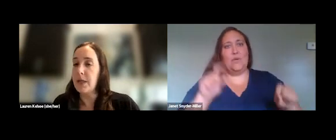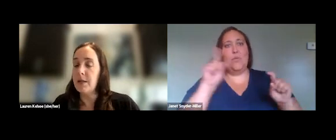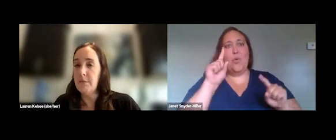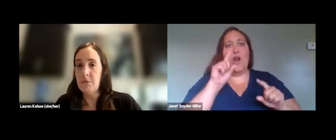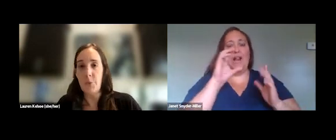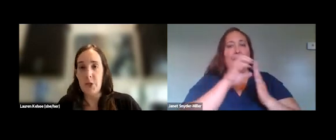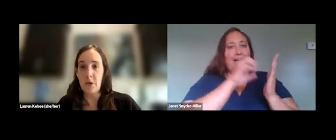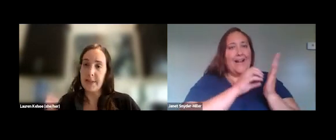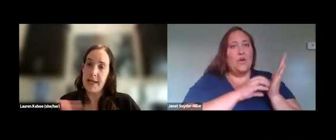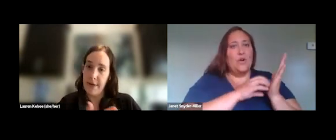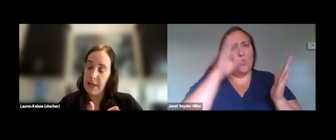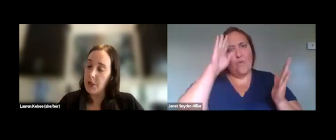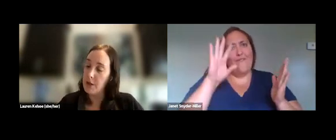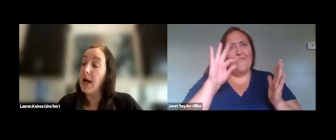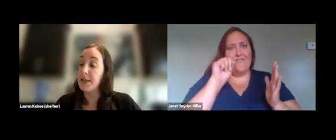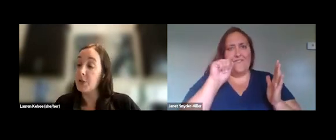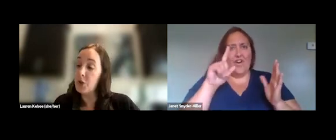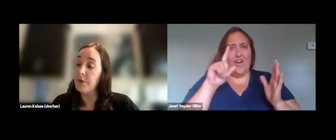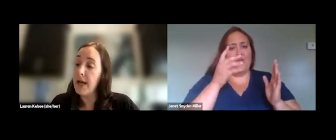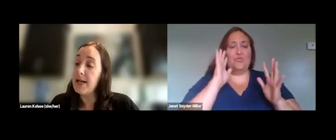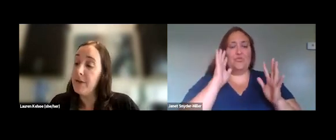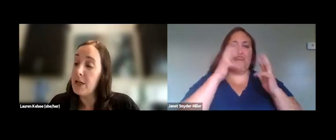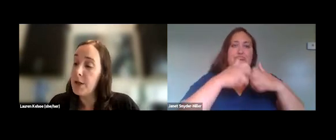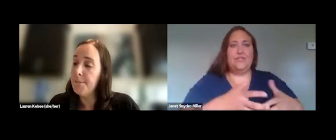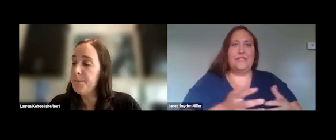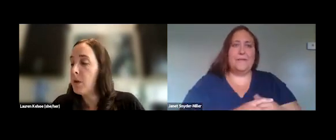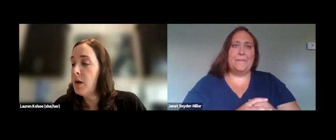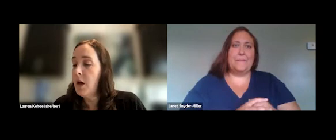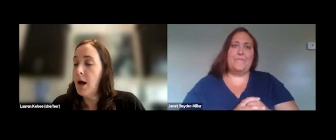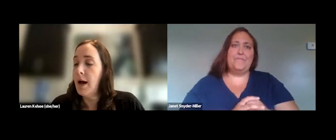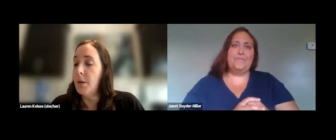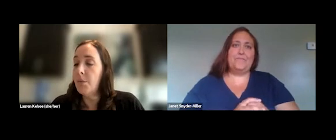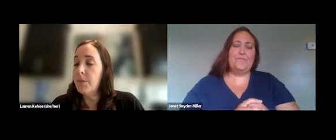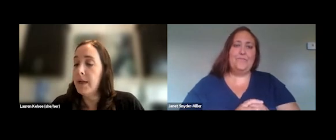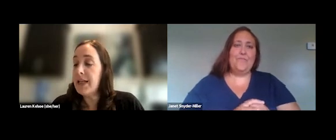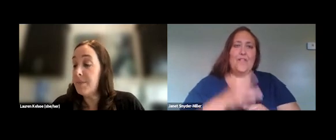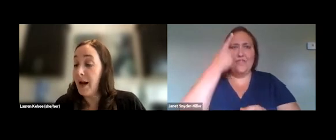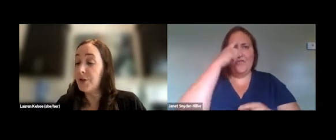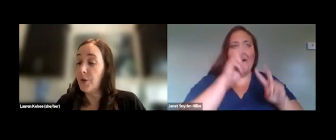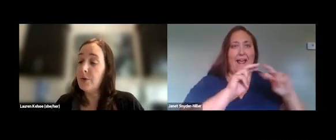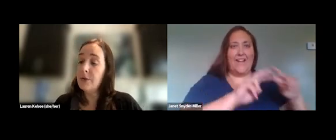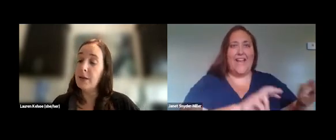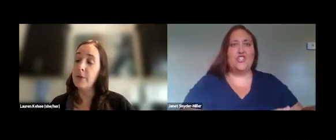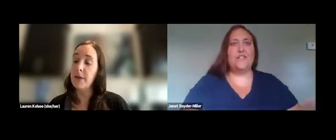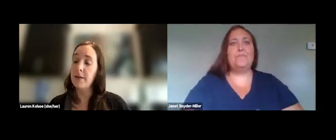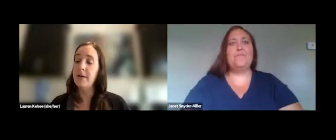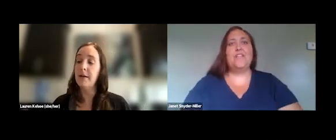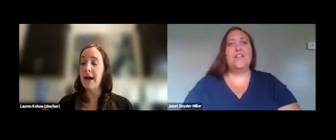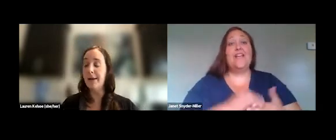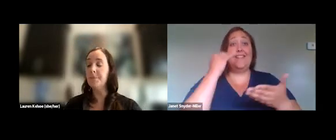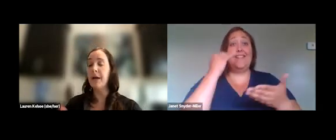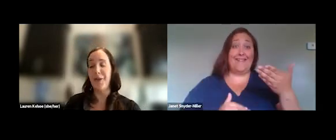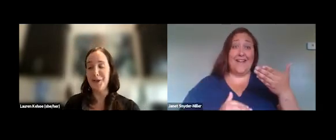So we switched over side navigation, or asked them to switch over side navigation. The next milestone